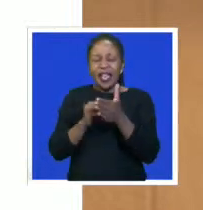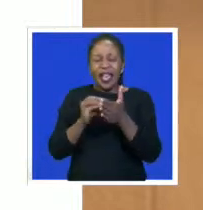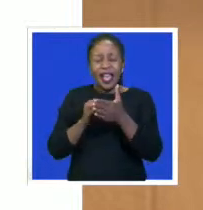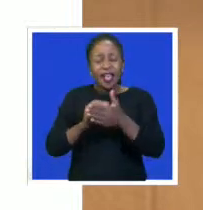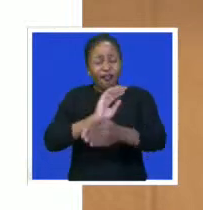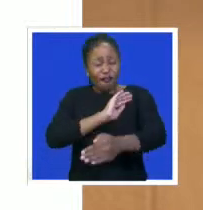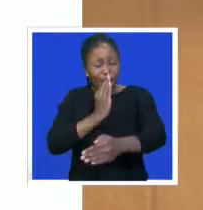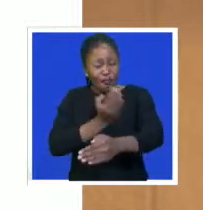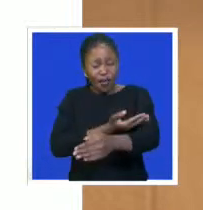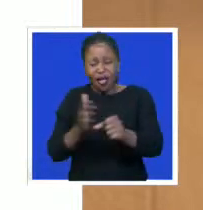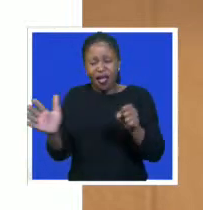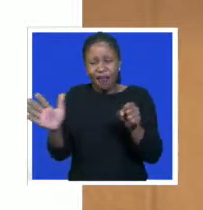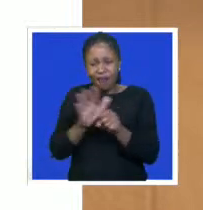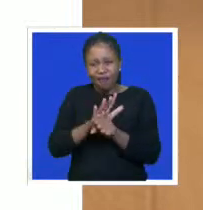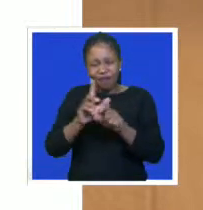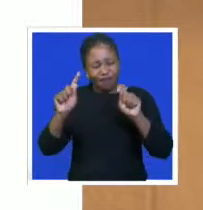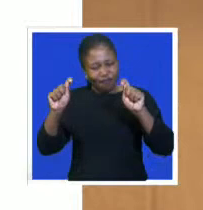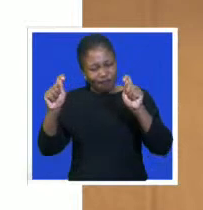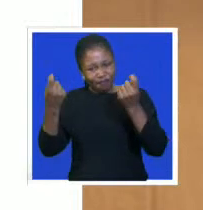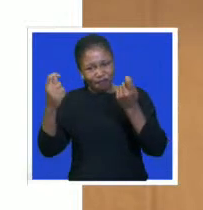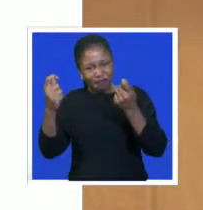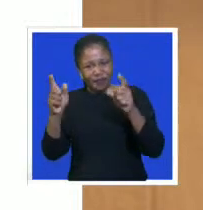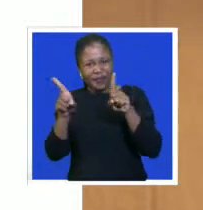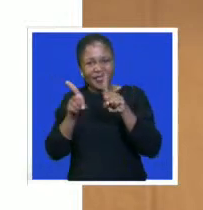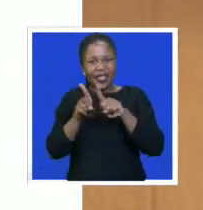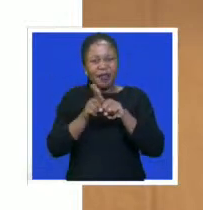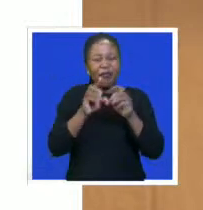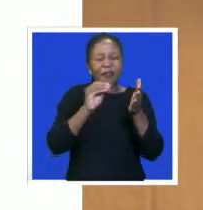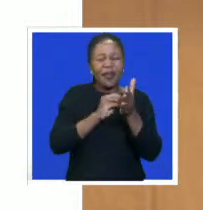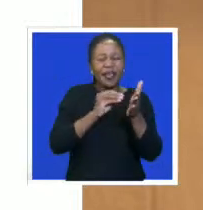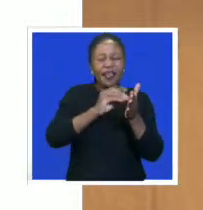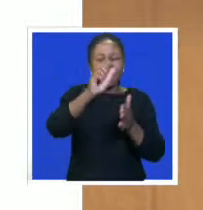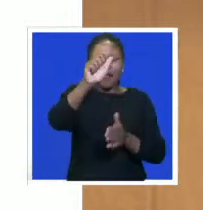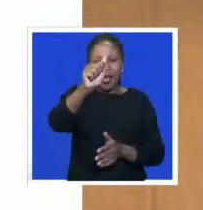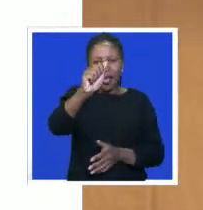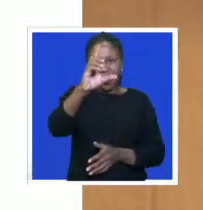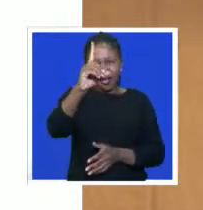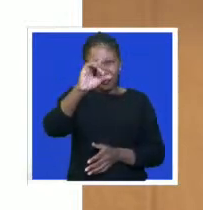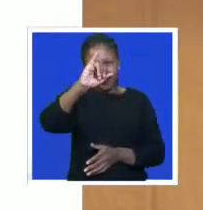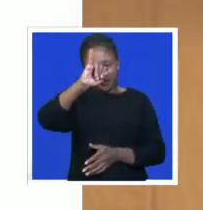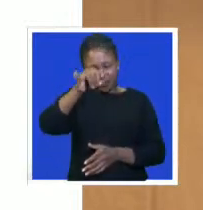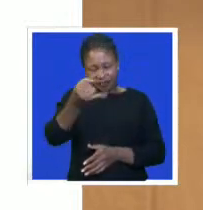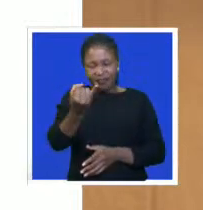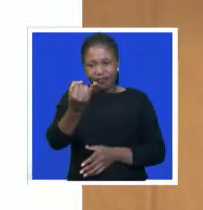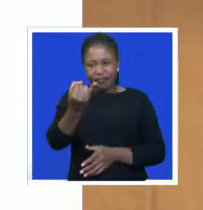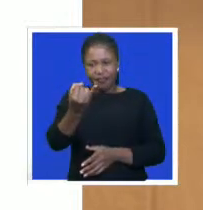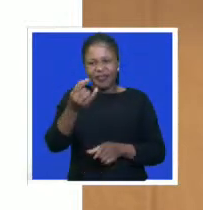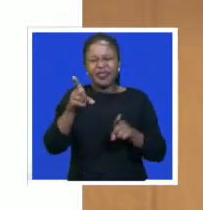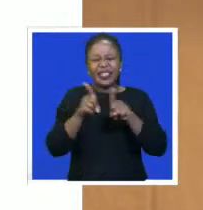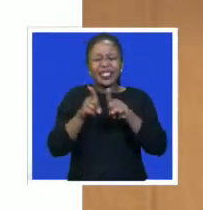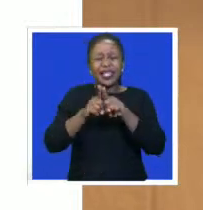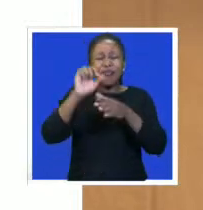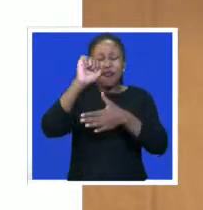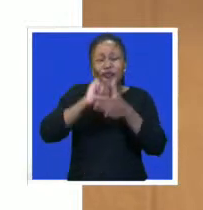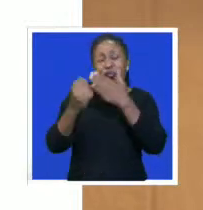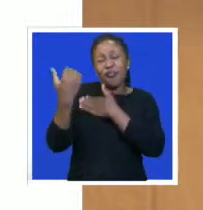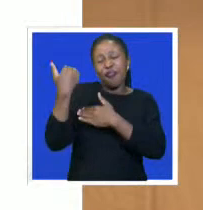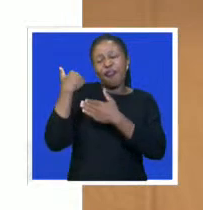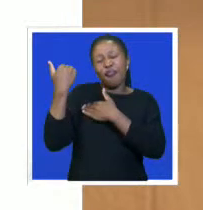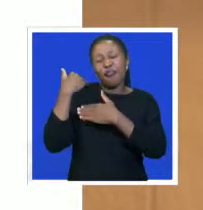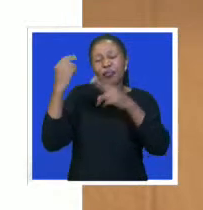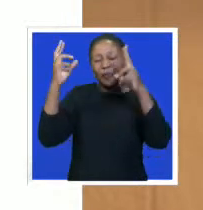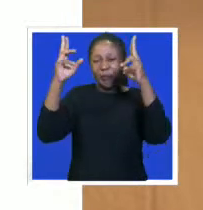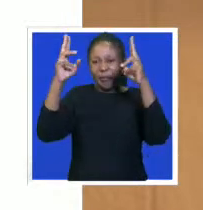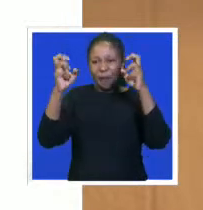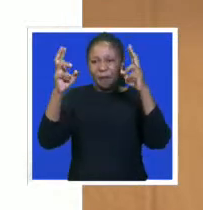the usage of adjectives as we continued in our previous lesson. So today we will look at the style for narrative, that